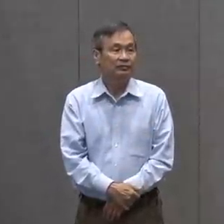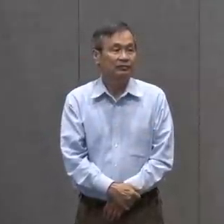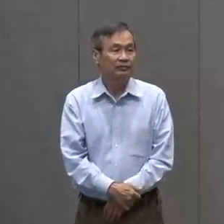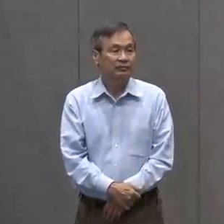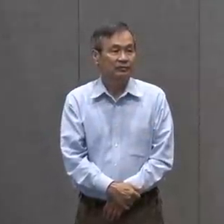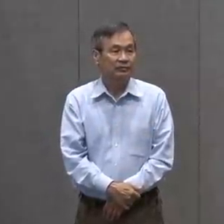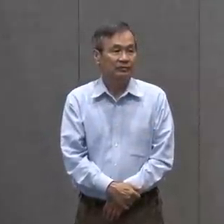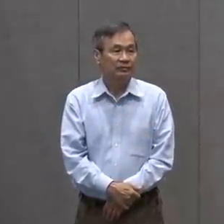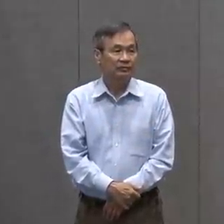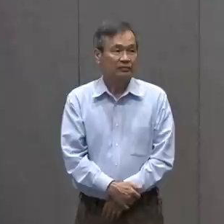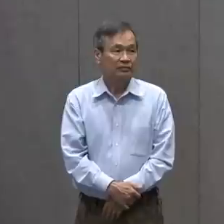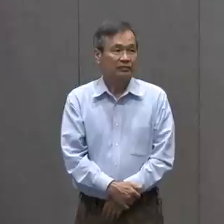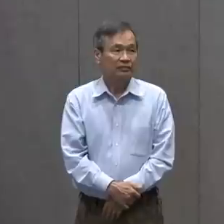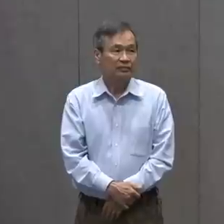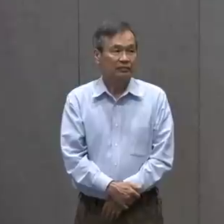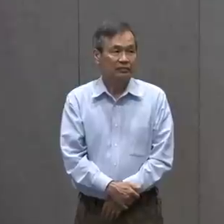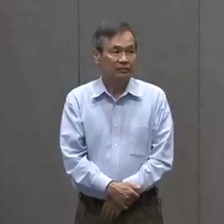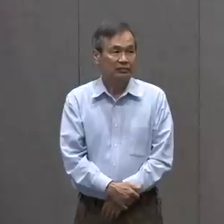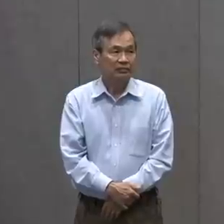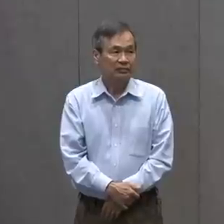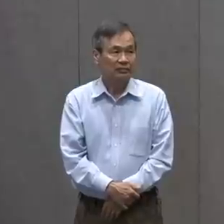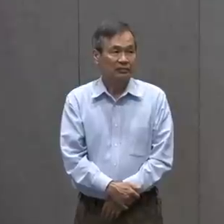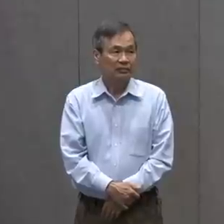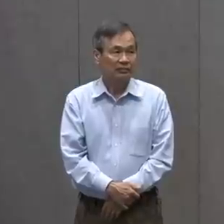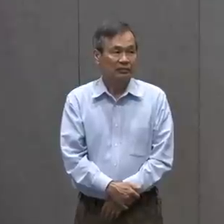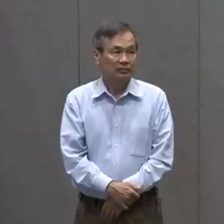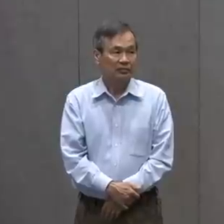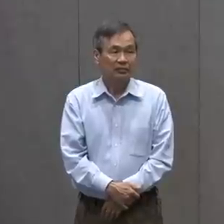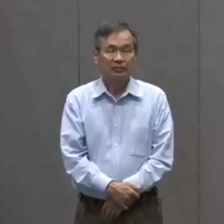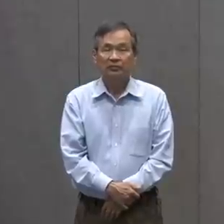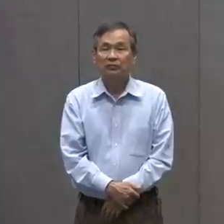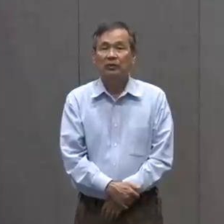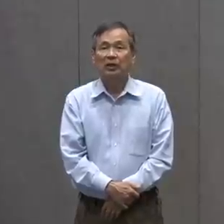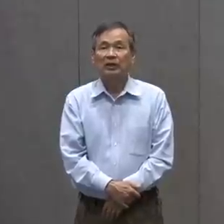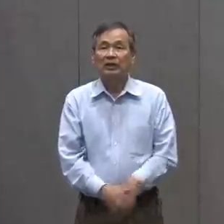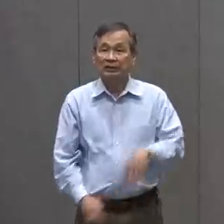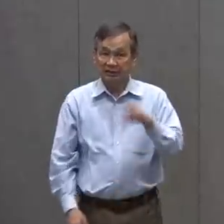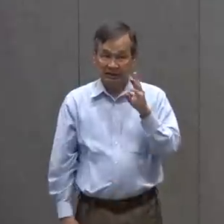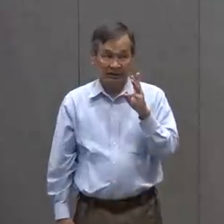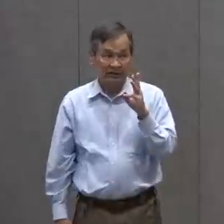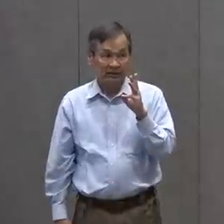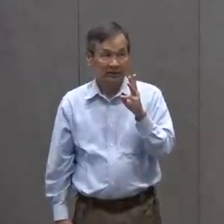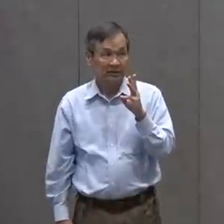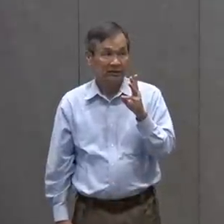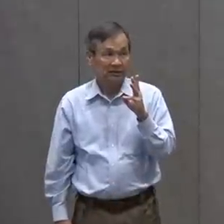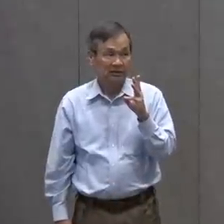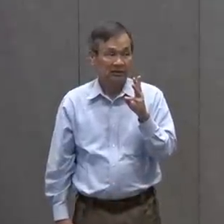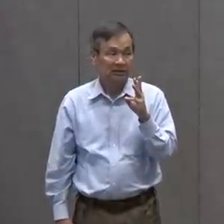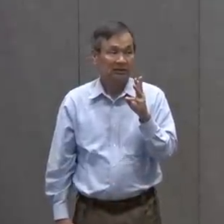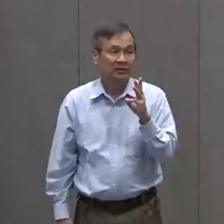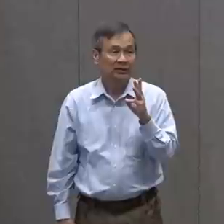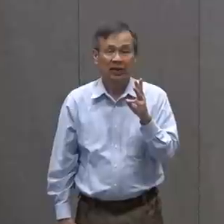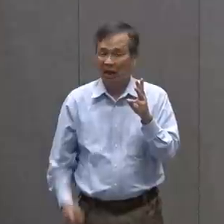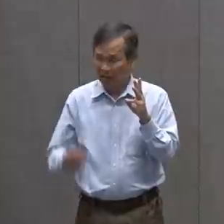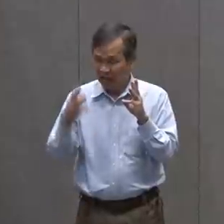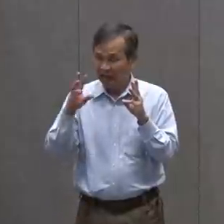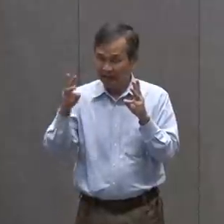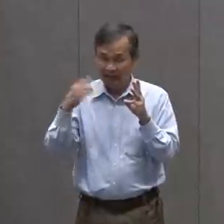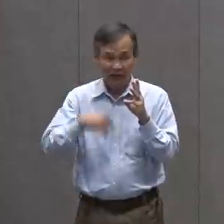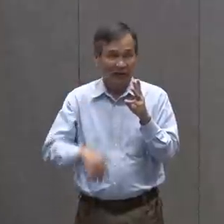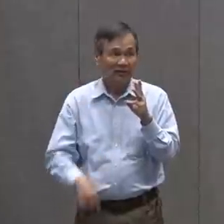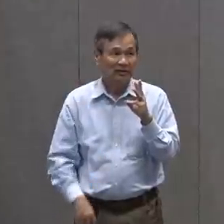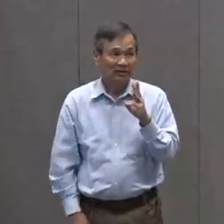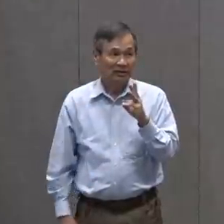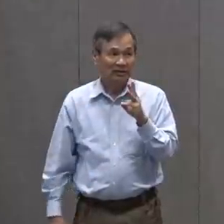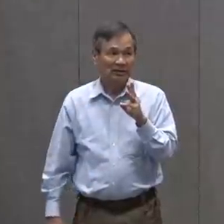1, 2, 3, 4. Okay, I'm going to leave that sticky up because that's going to stay my sticky. All right, I got another 6. 6s have been my thing today. I don't know. So